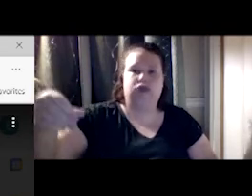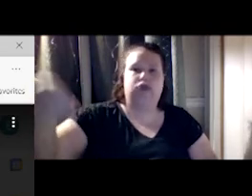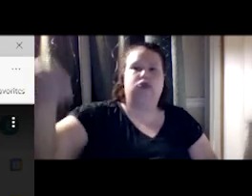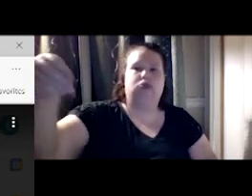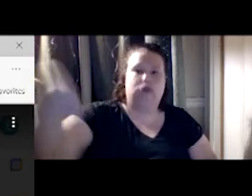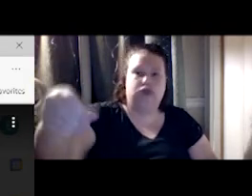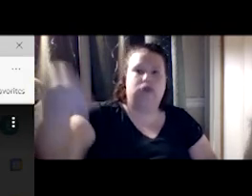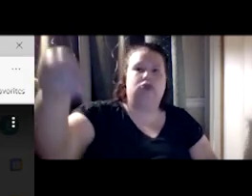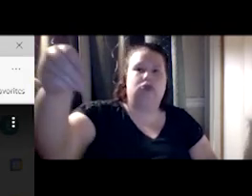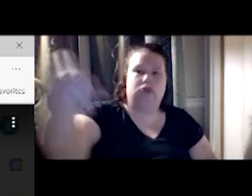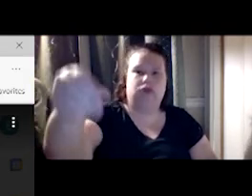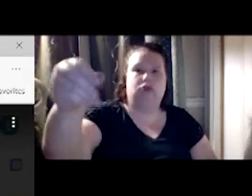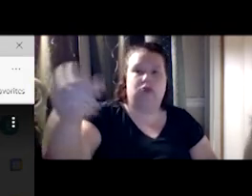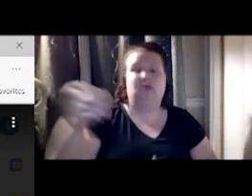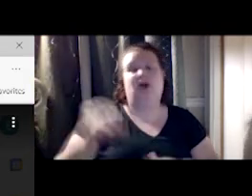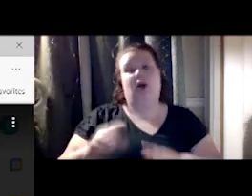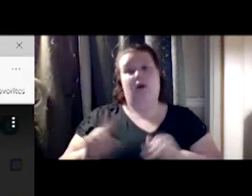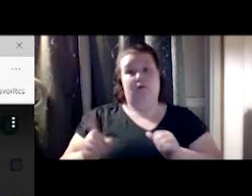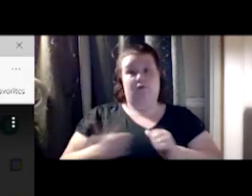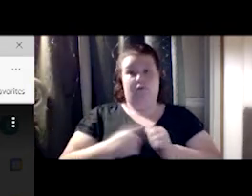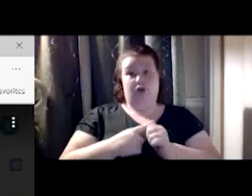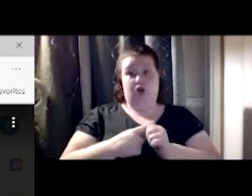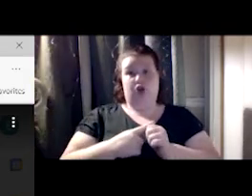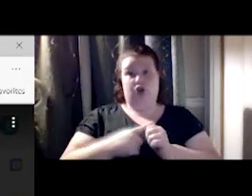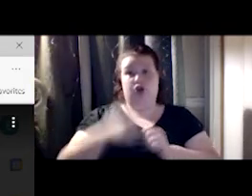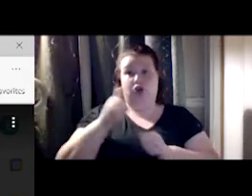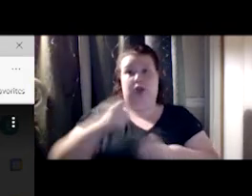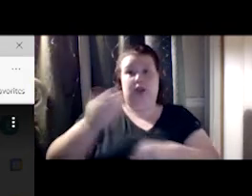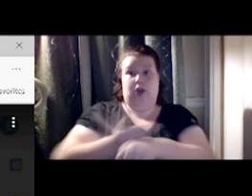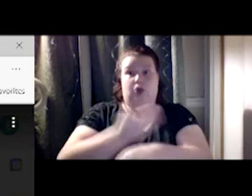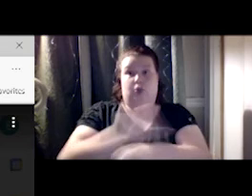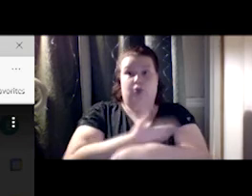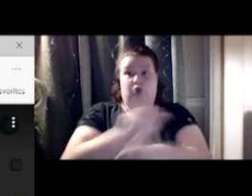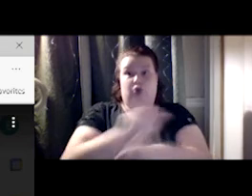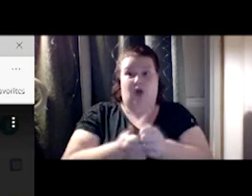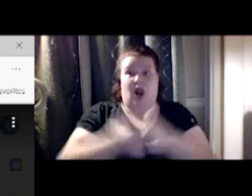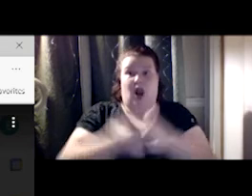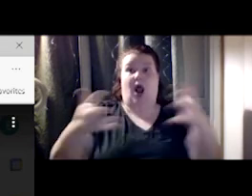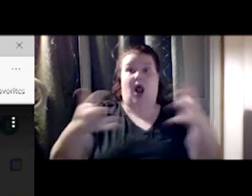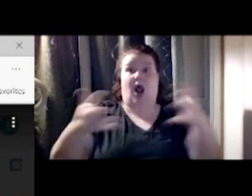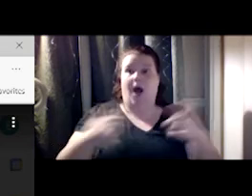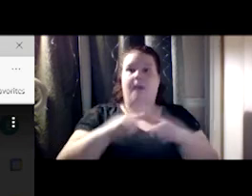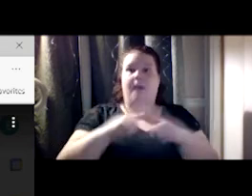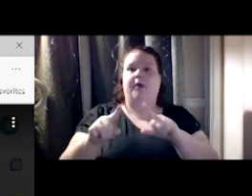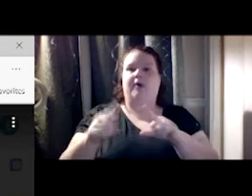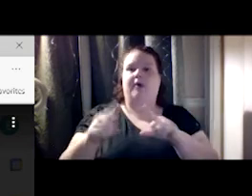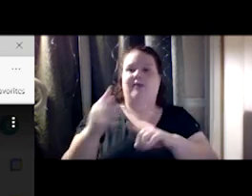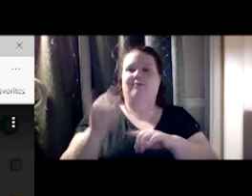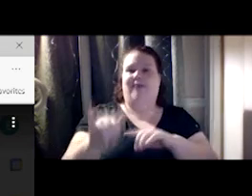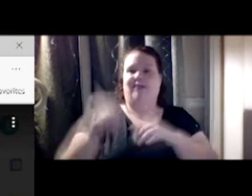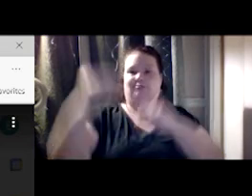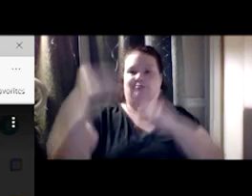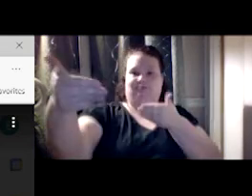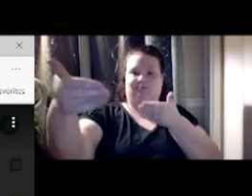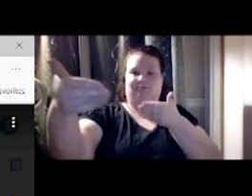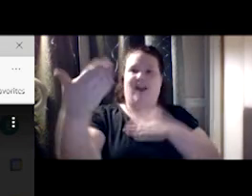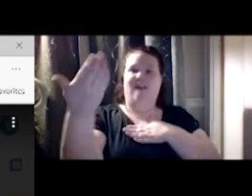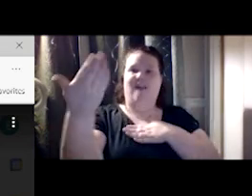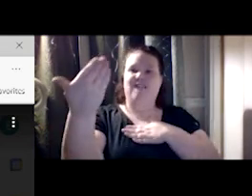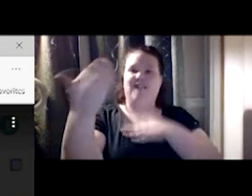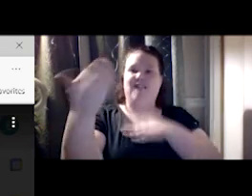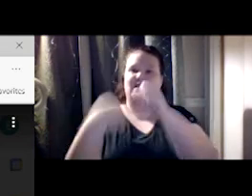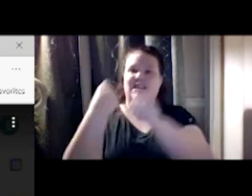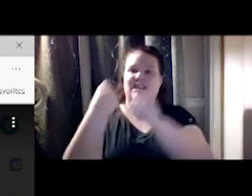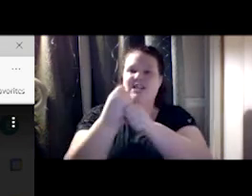some big improvements to be made as far as your systems, but then it's just the maintenance over the next 15 years. I hope that makes